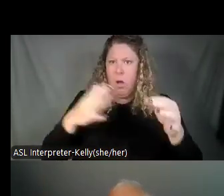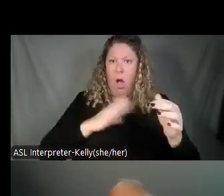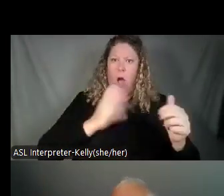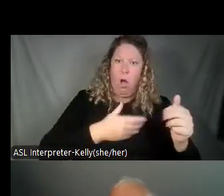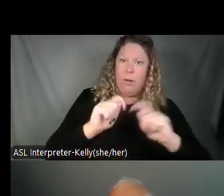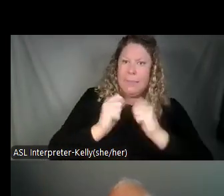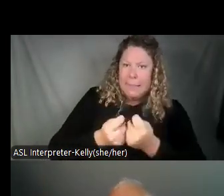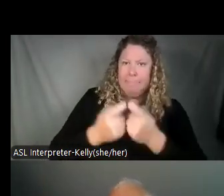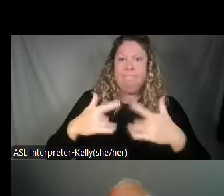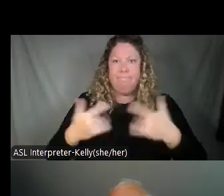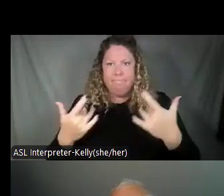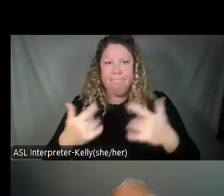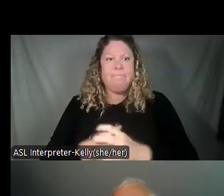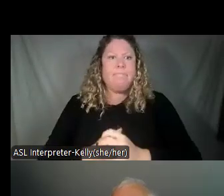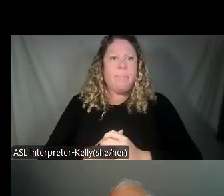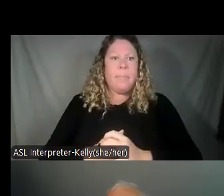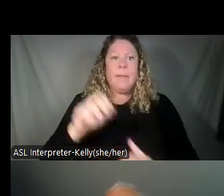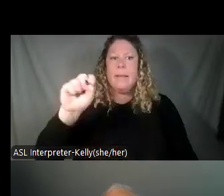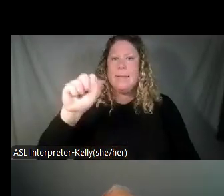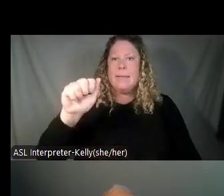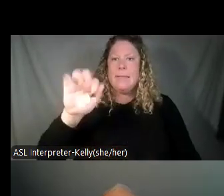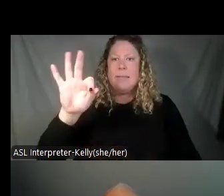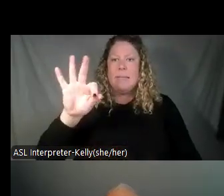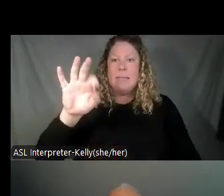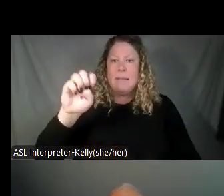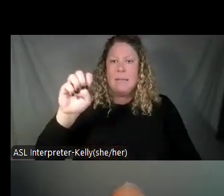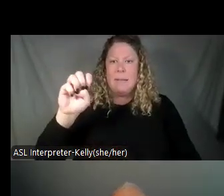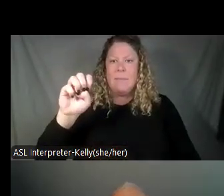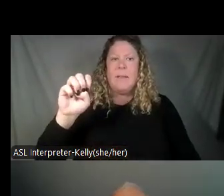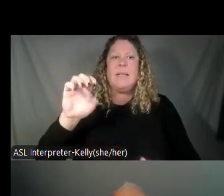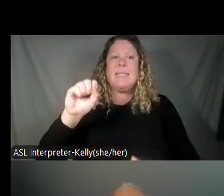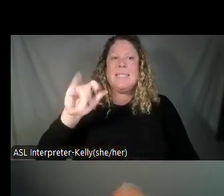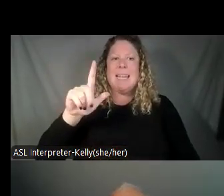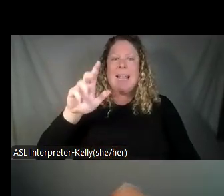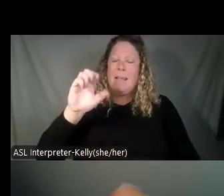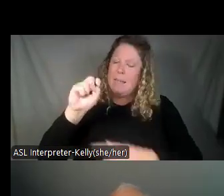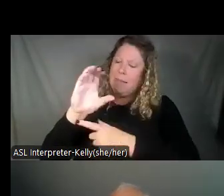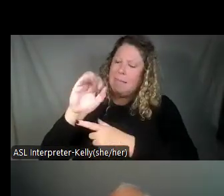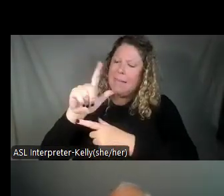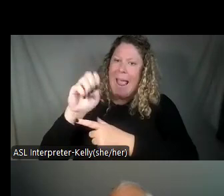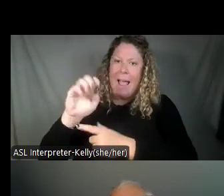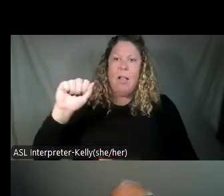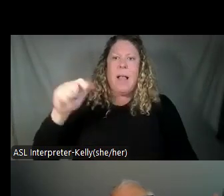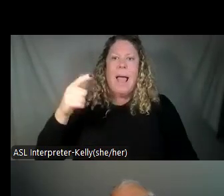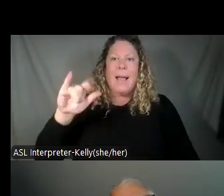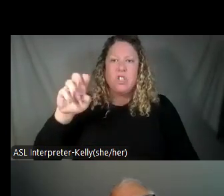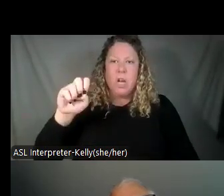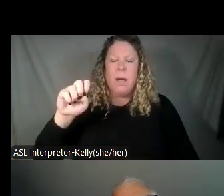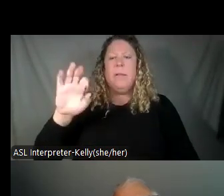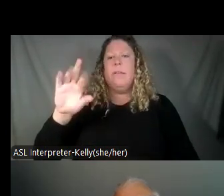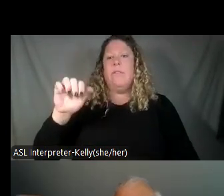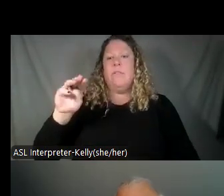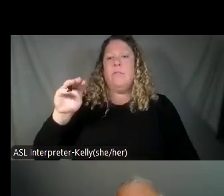going. The safest scaled agile framework, where you're taking and making a